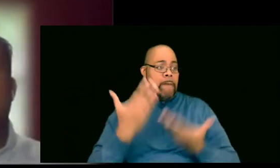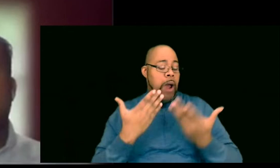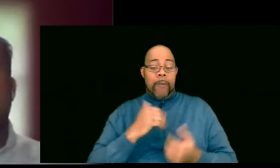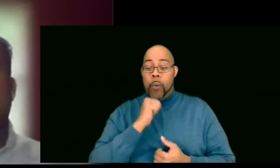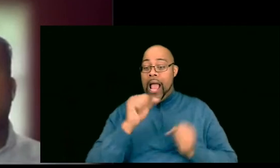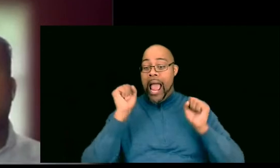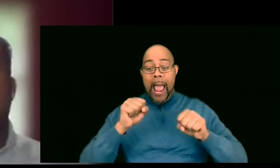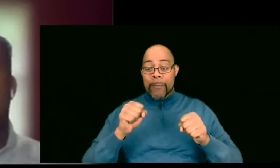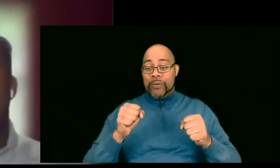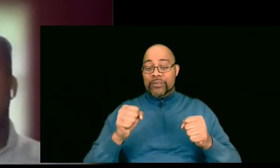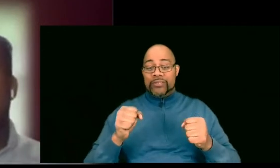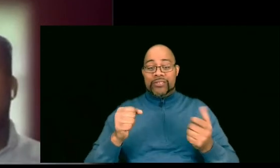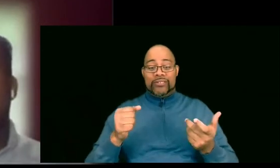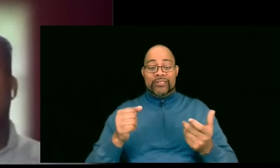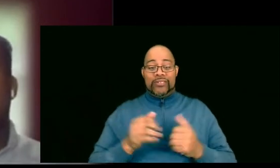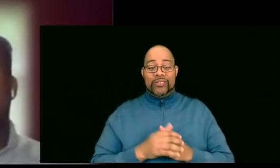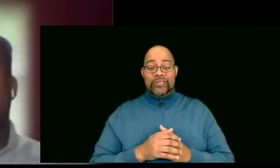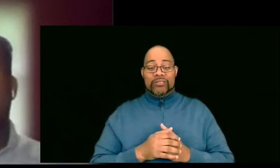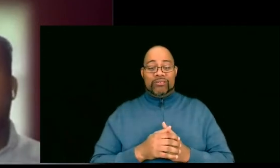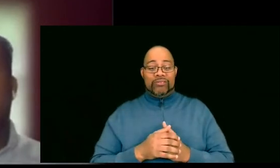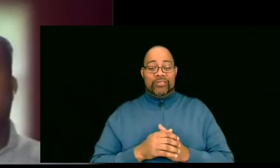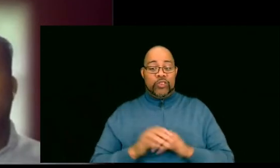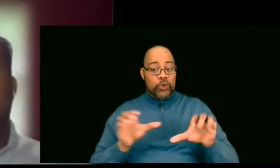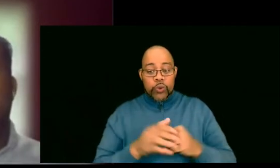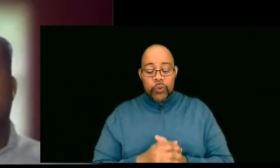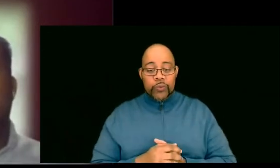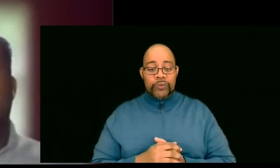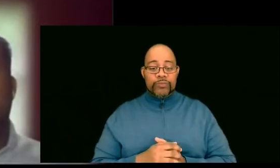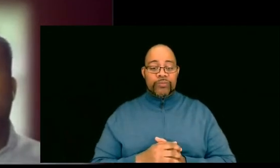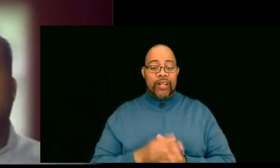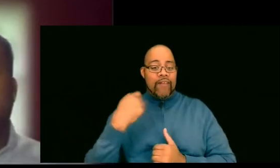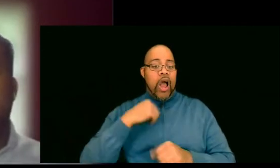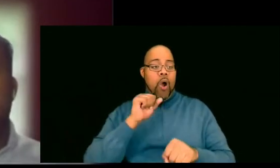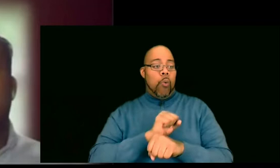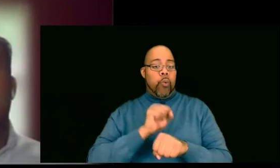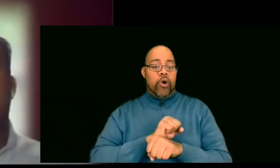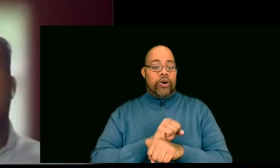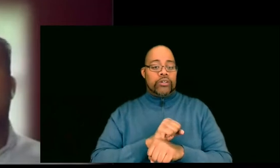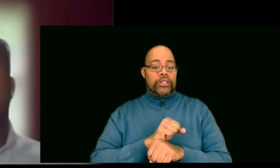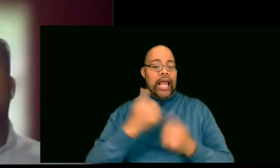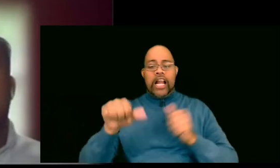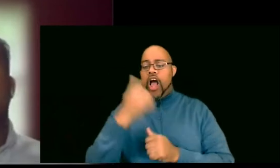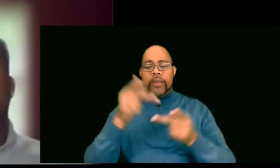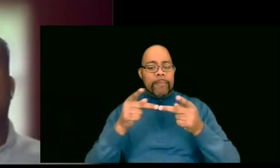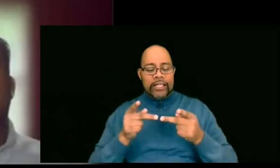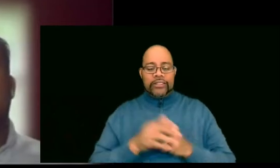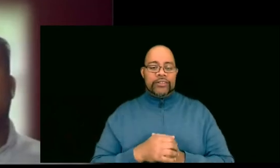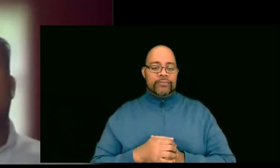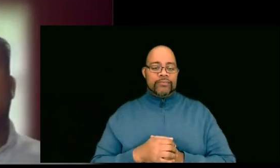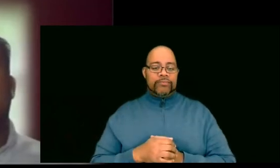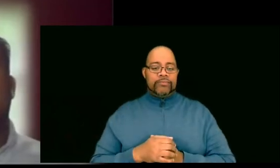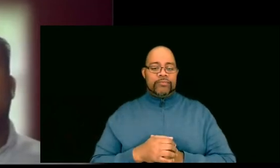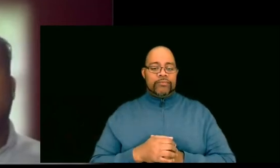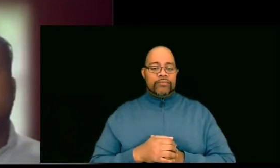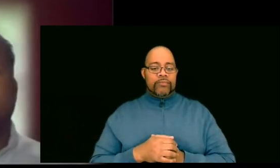I probably would not have had any place had I worked, or any place else